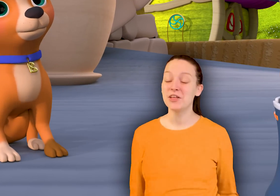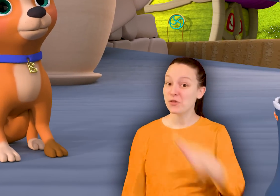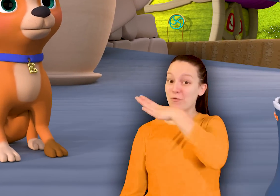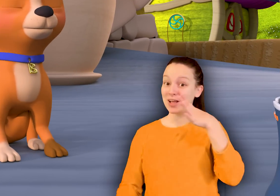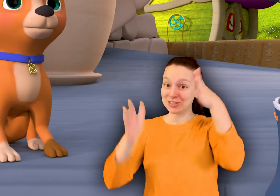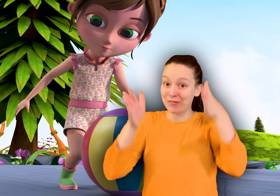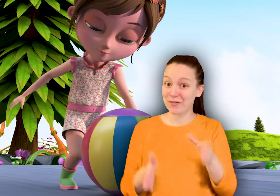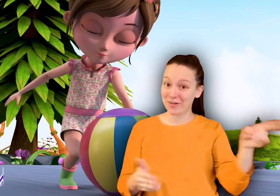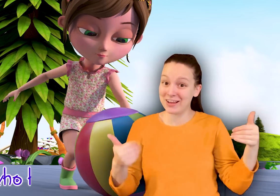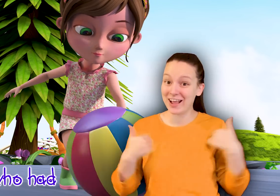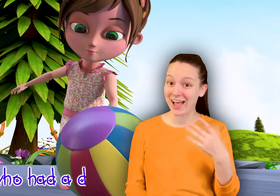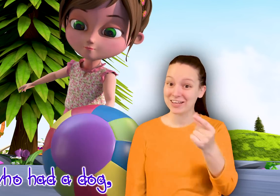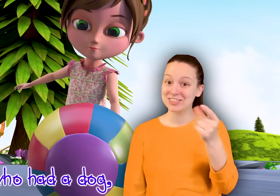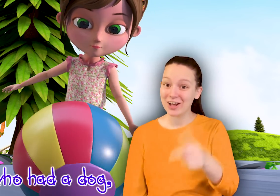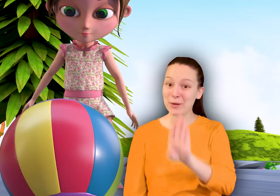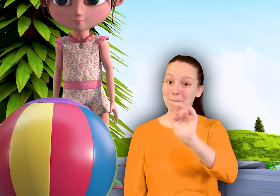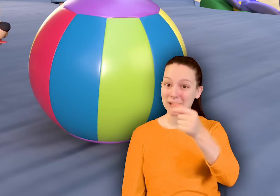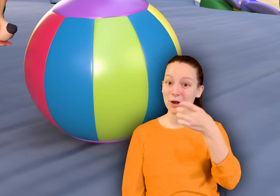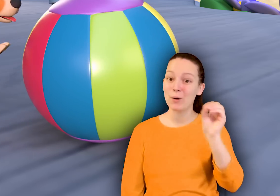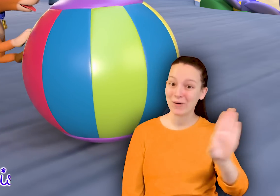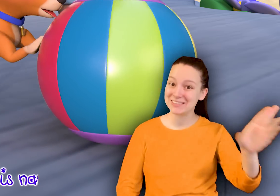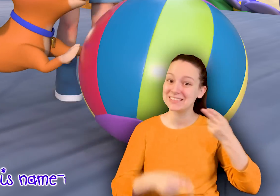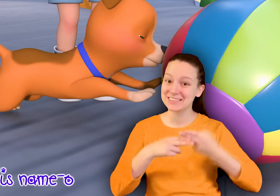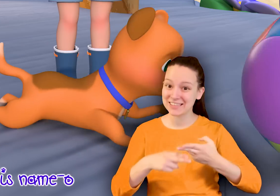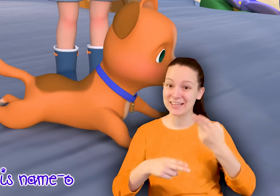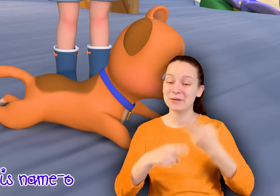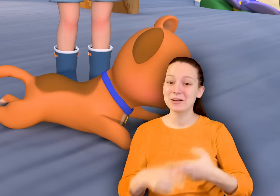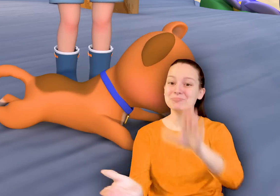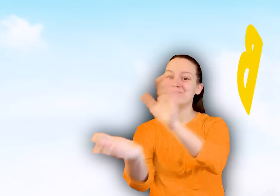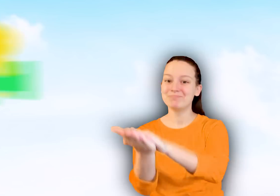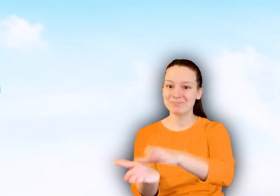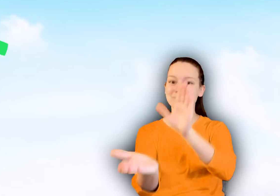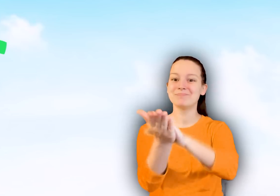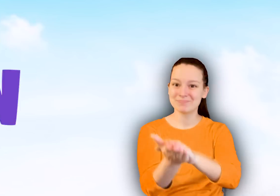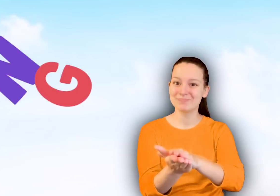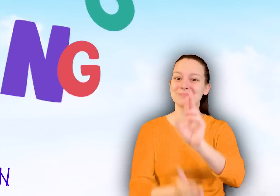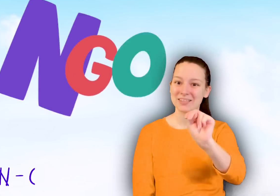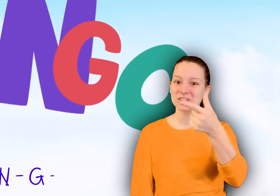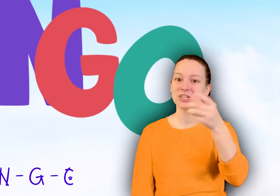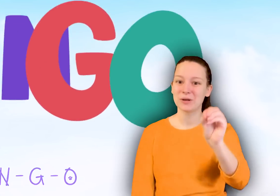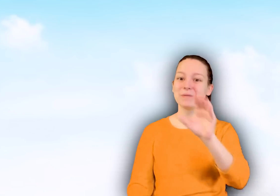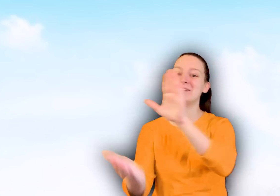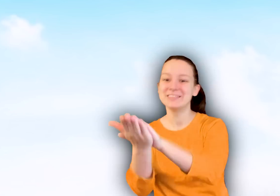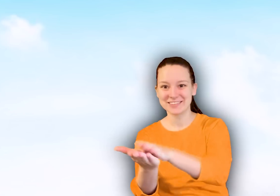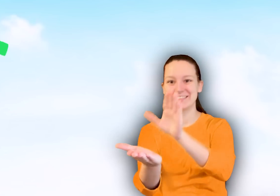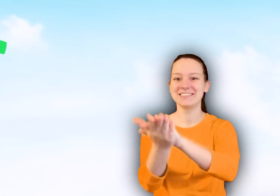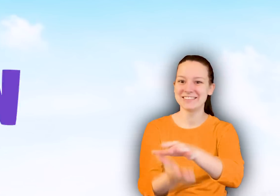oh there was a farmer had a dog and Bingo was his name o